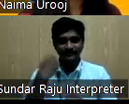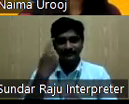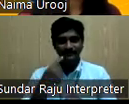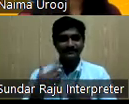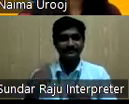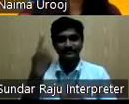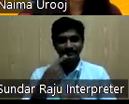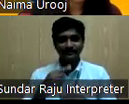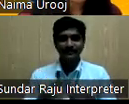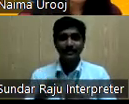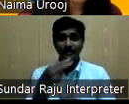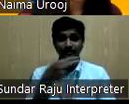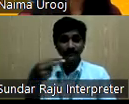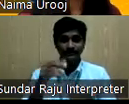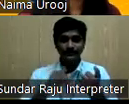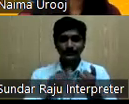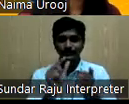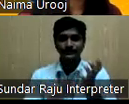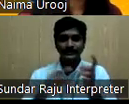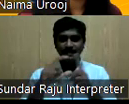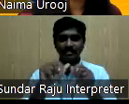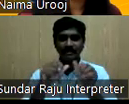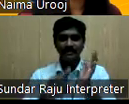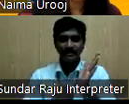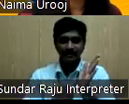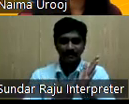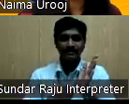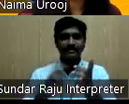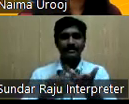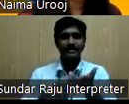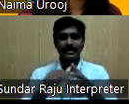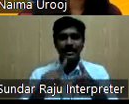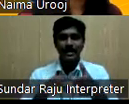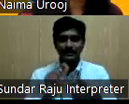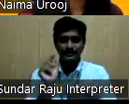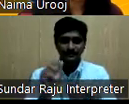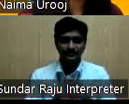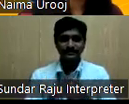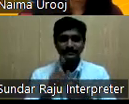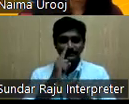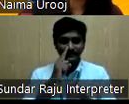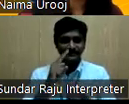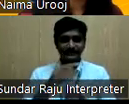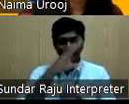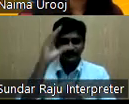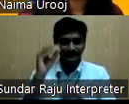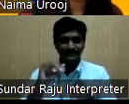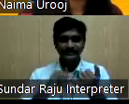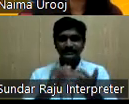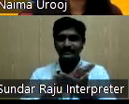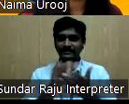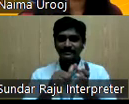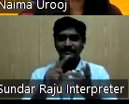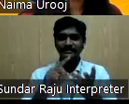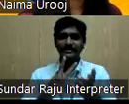We have with us Mr. Sundar Raju from Deaf Enabled Foundation Hyderabad and Ms. Shravanthi from Deaf Enabled